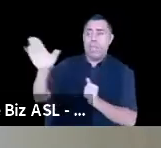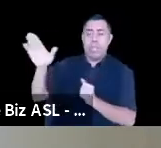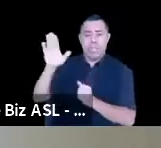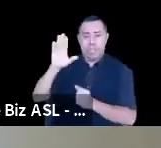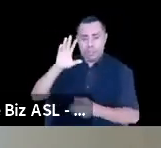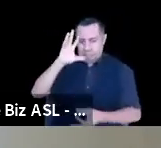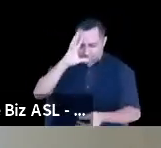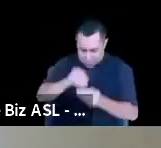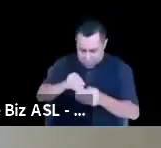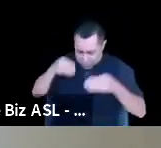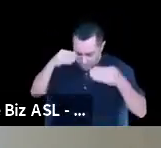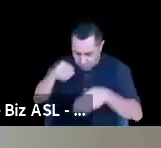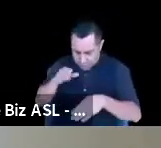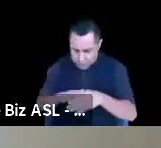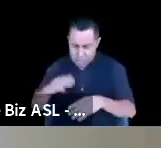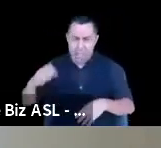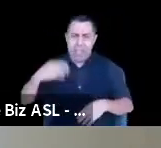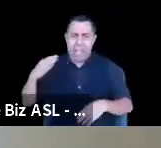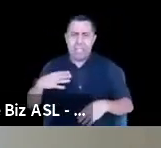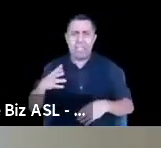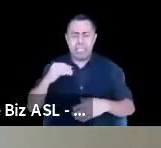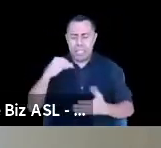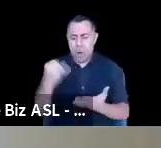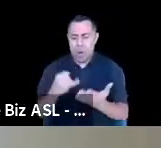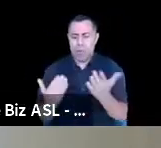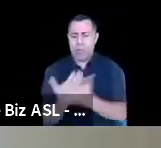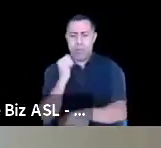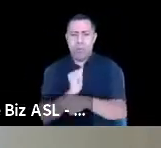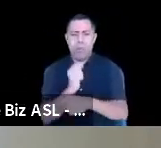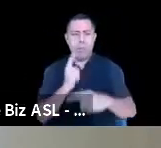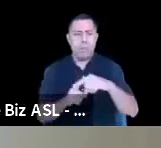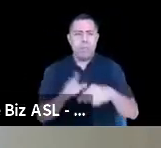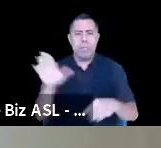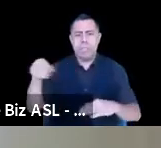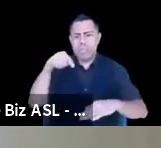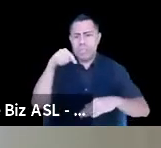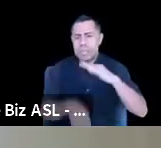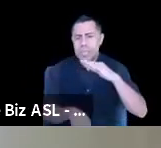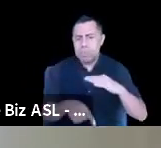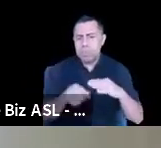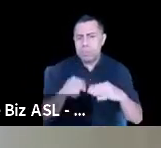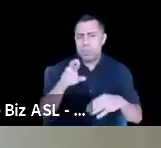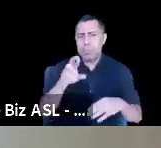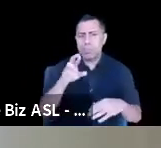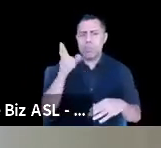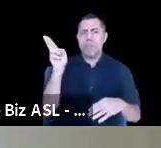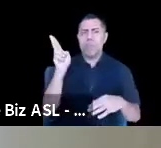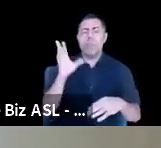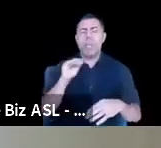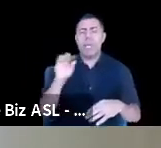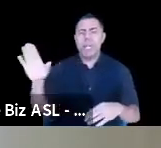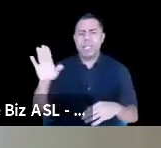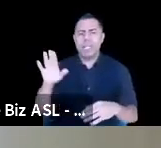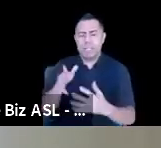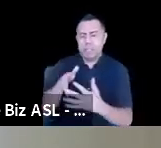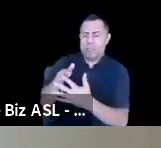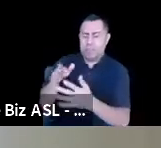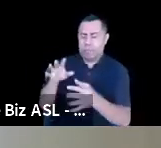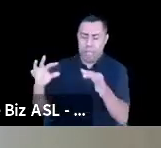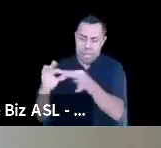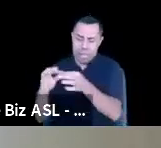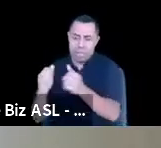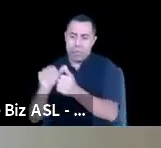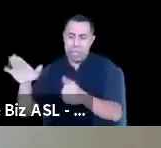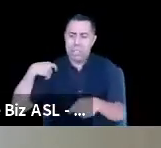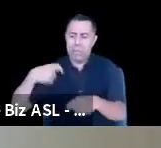art of rotating repertory, and to his deeply felt Hispanic roots. His legacy is a thriving Spanish language